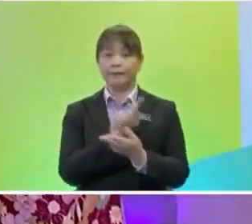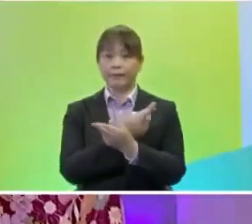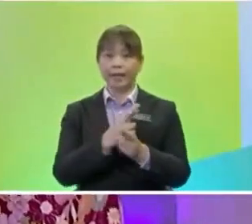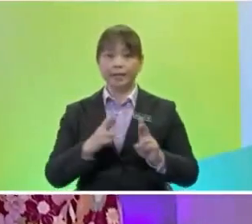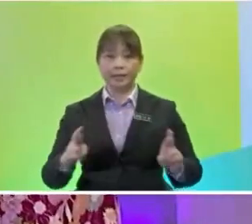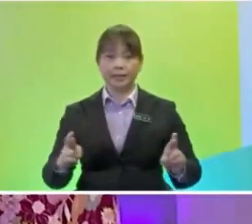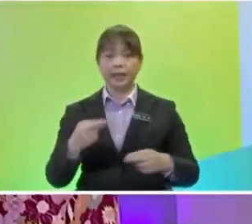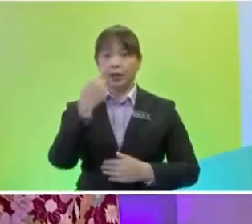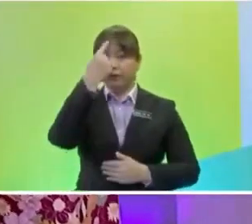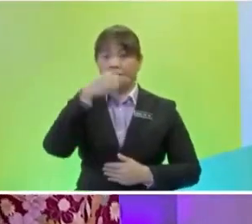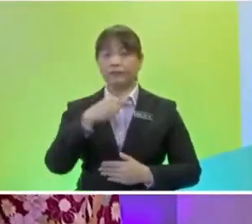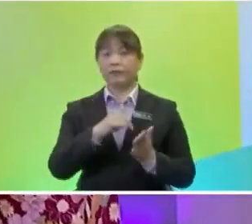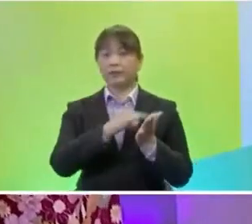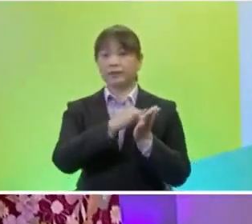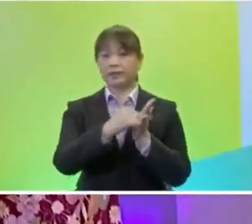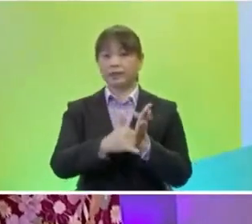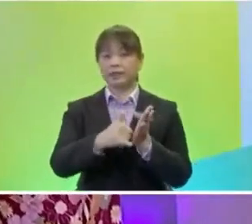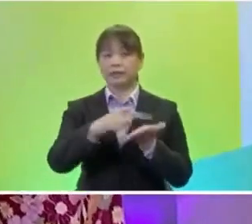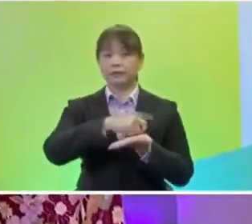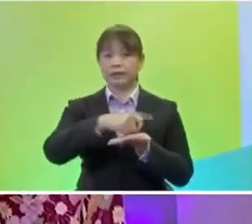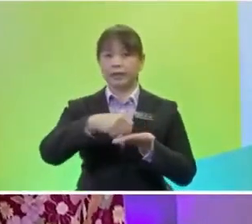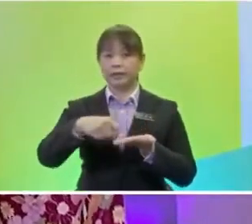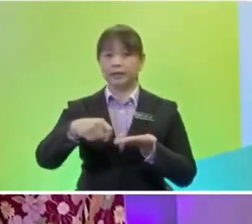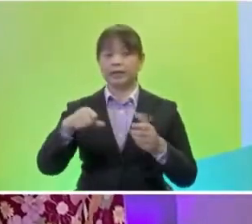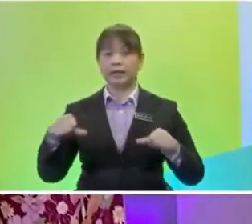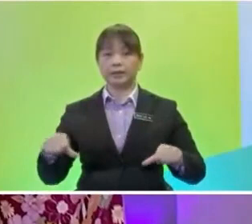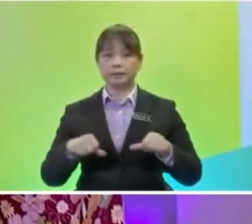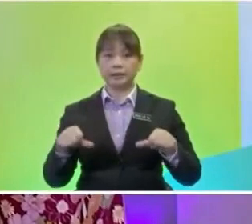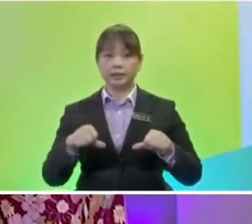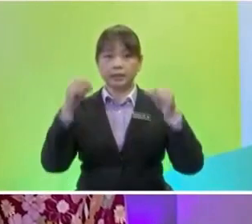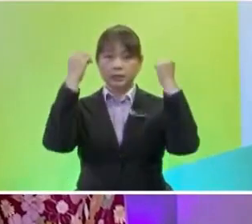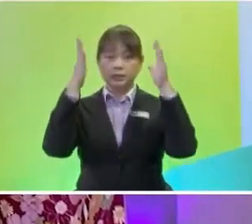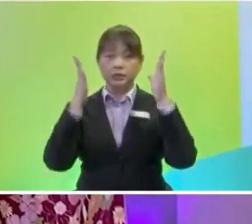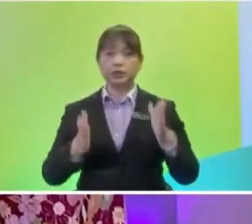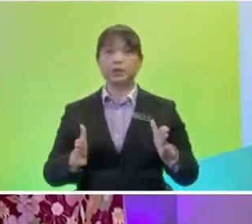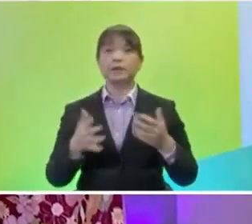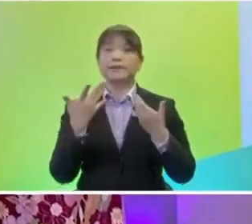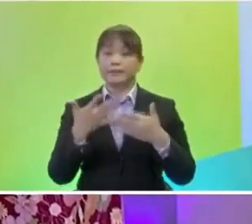for this writing activity, I have prepared the worksheet for each of our pupils.